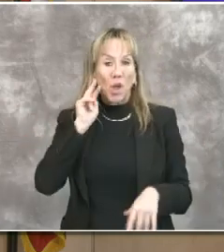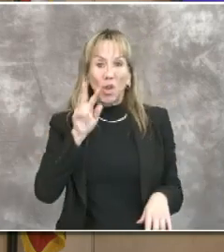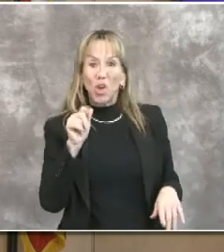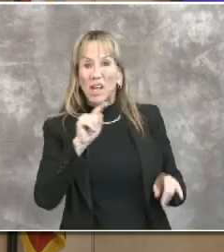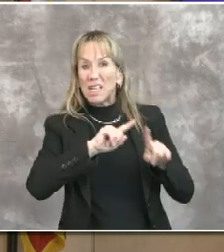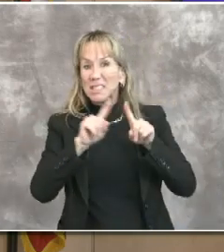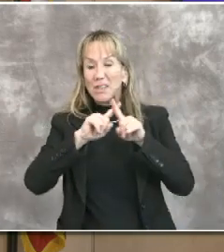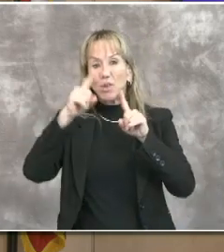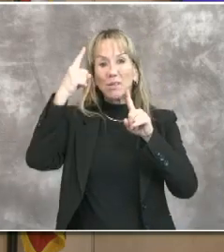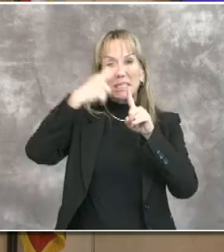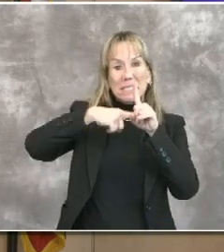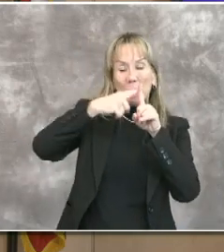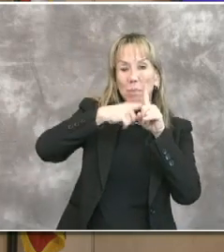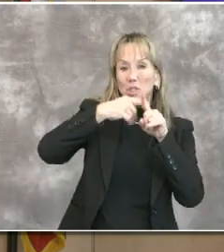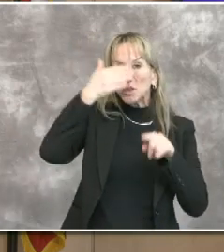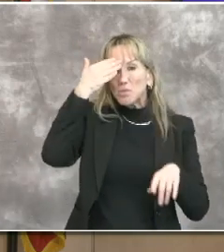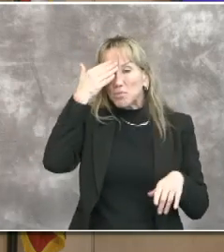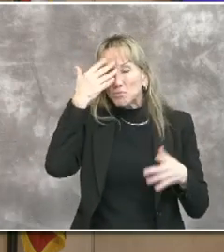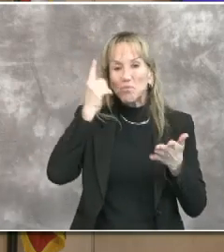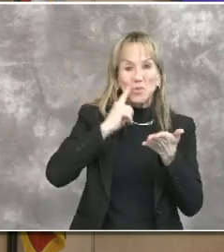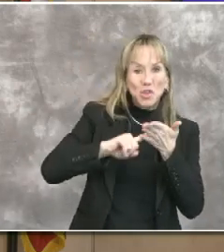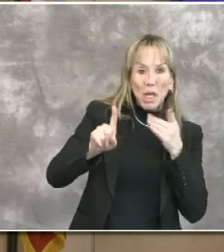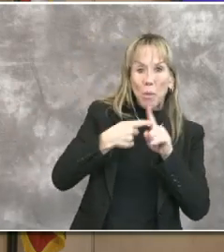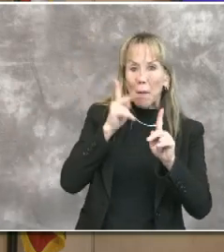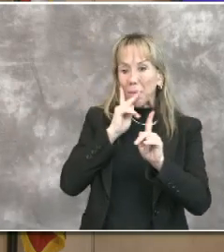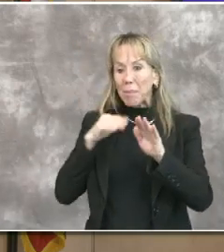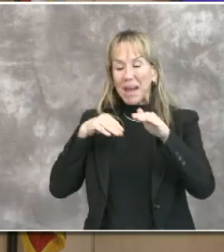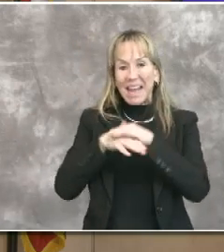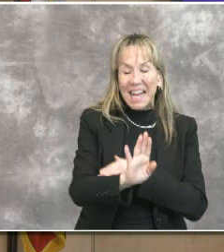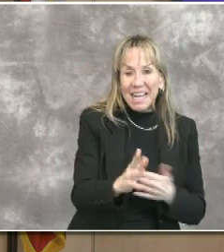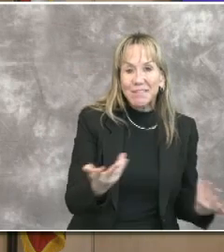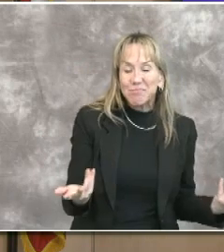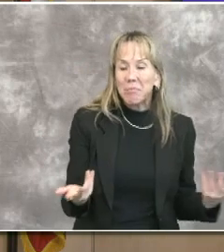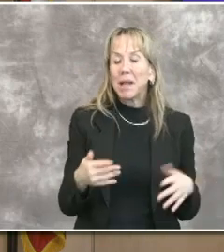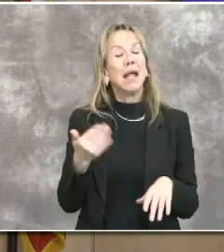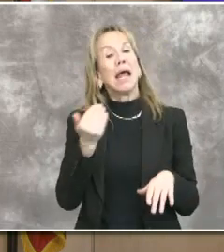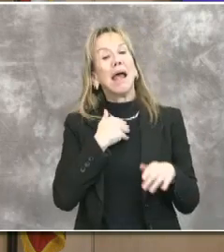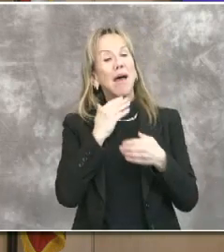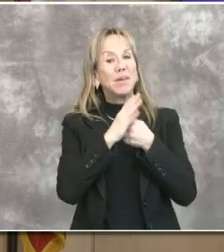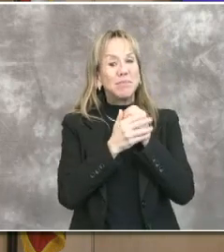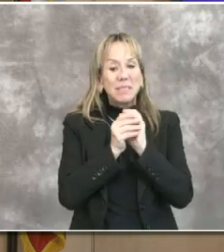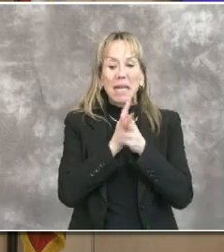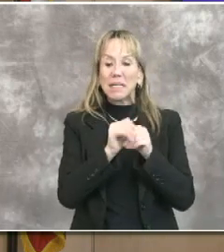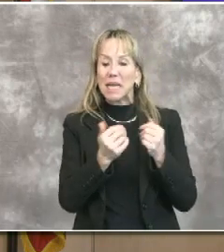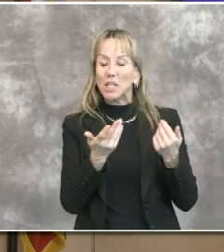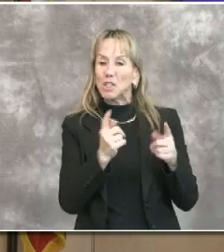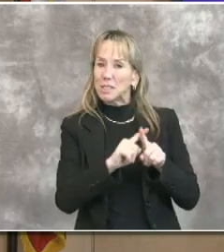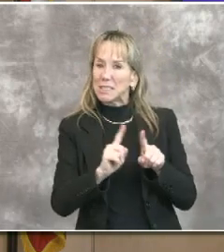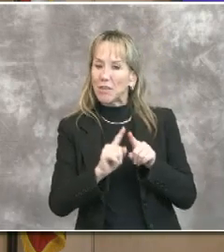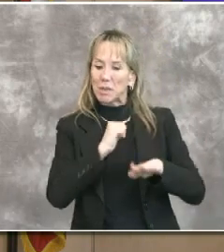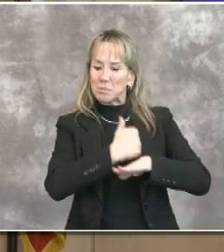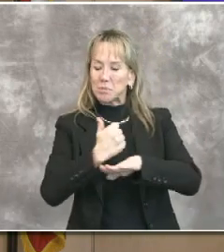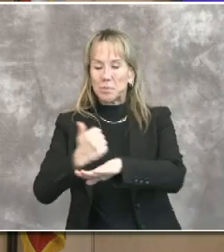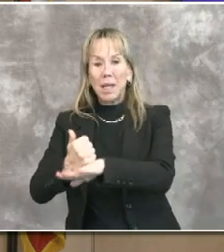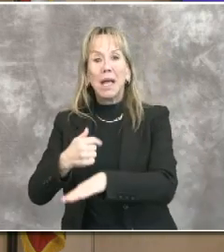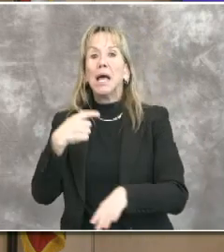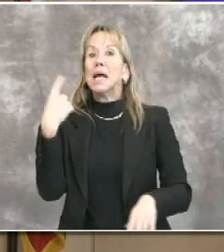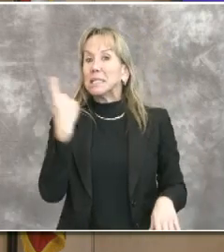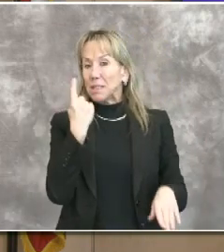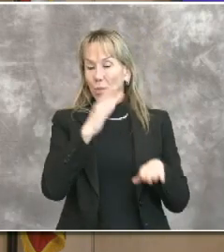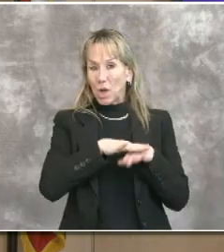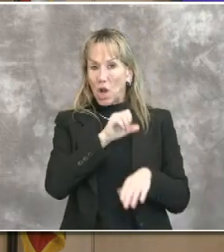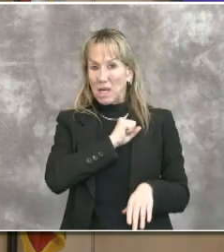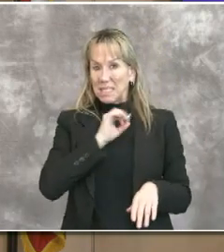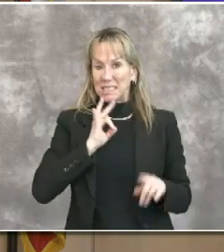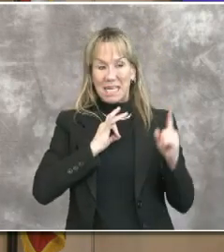health screenings upon entry for employees and possibly guests, having sanitation and hygiene protocols, designated someone on their staff as a